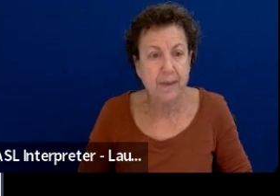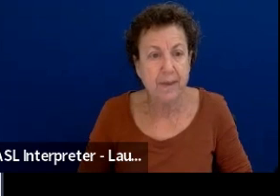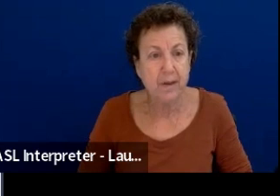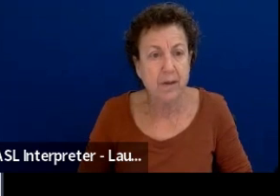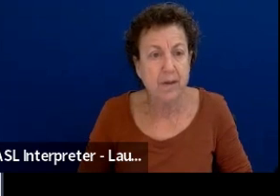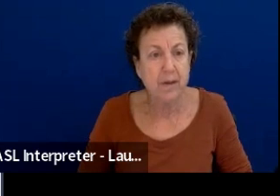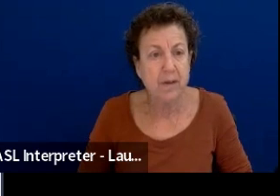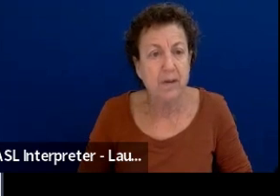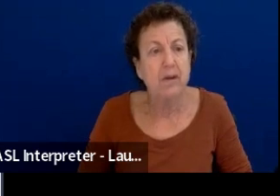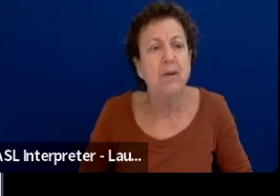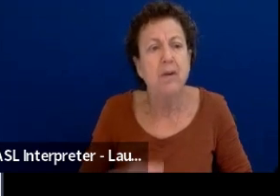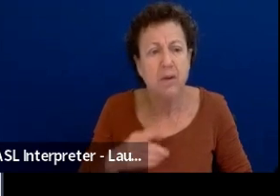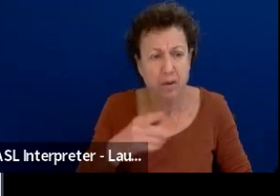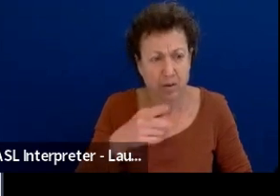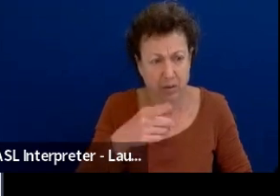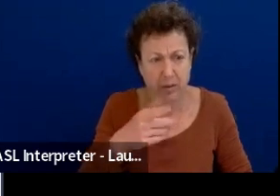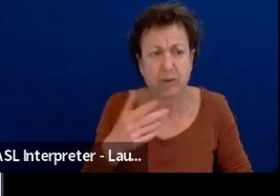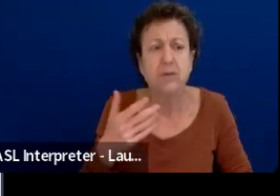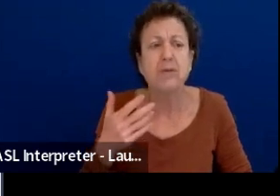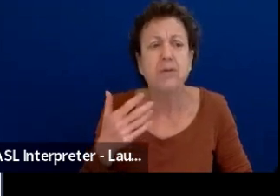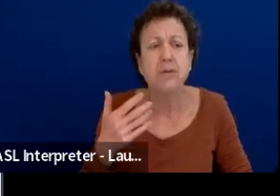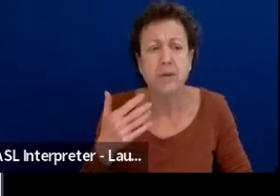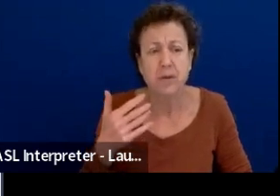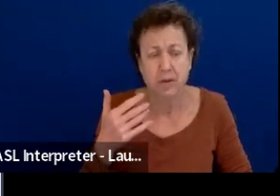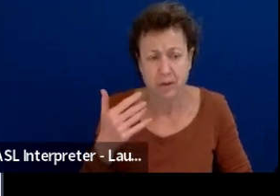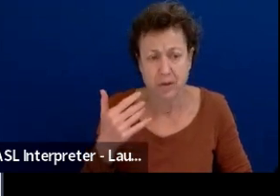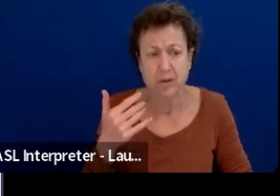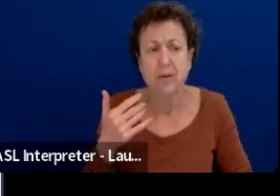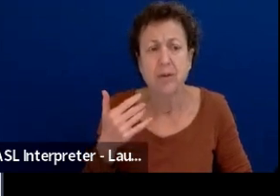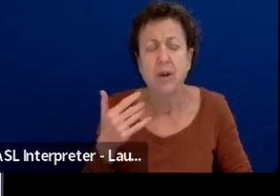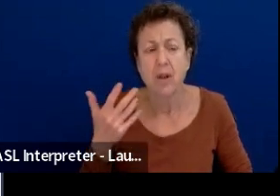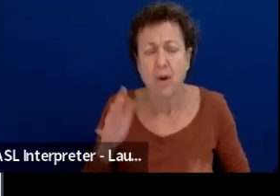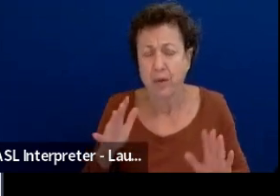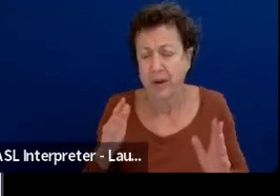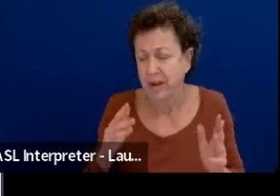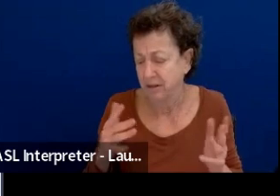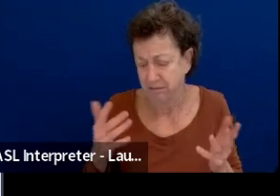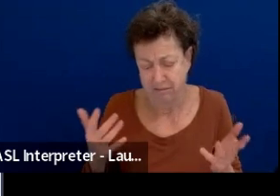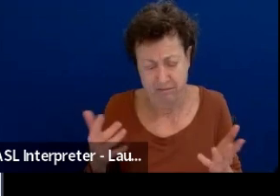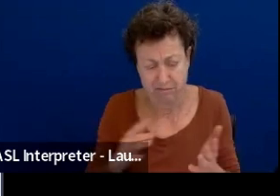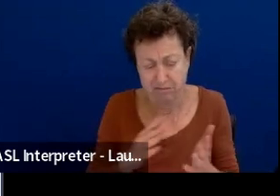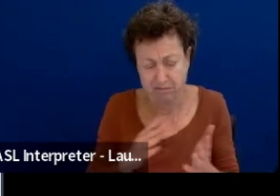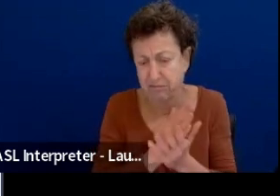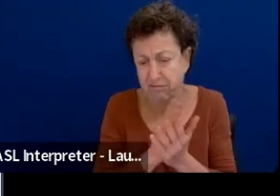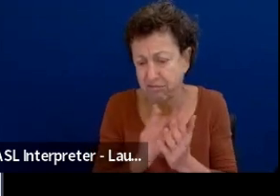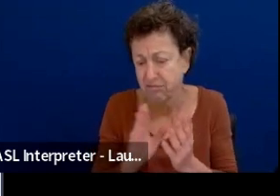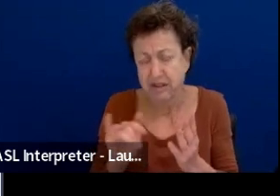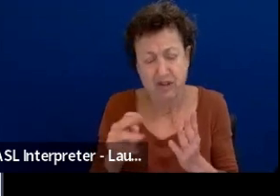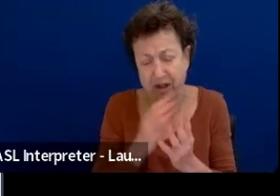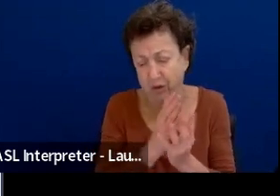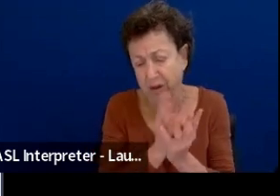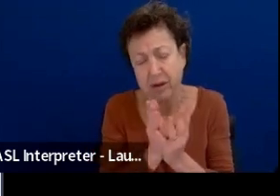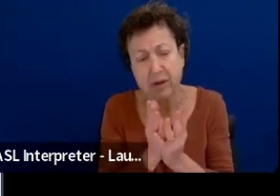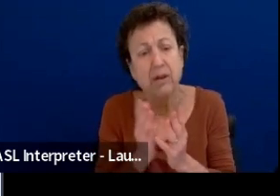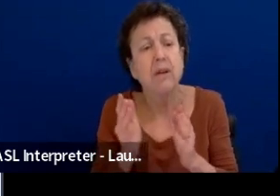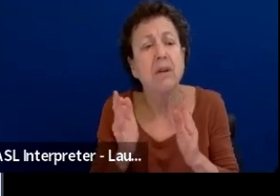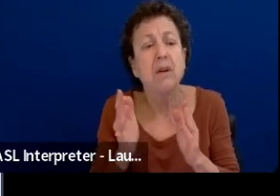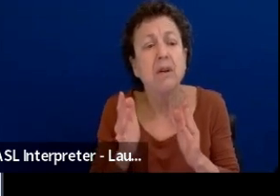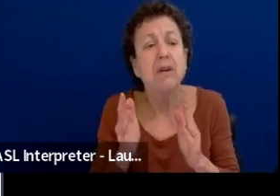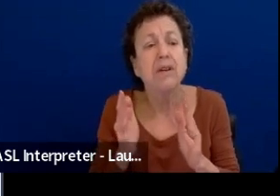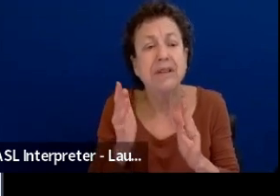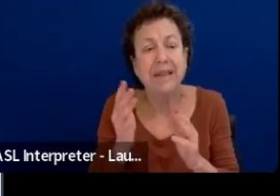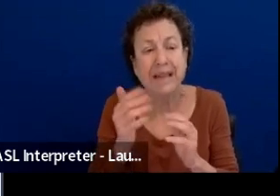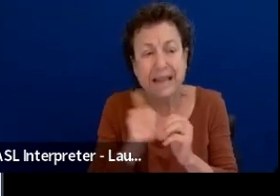see, we're pretty far into the legislative process already. So all of these LSRs have